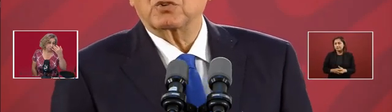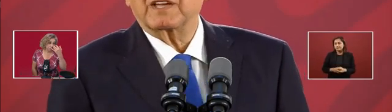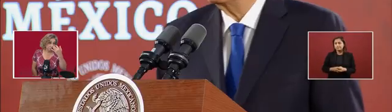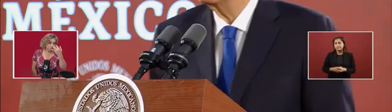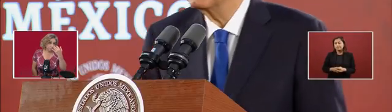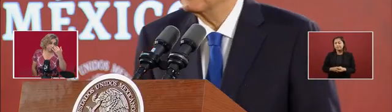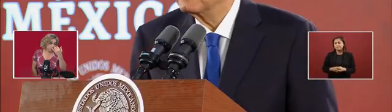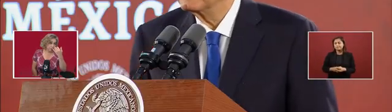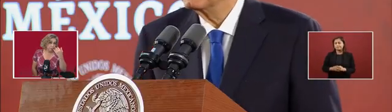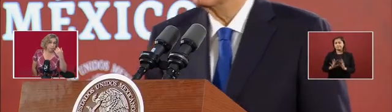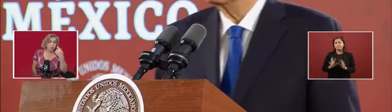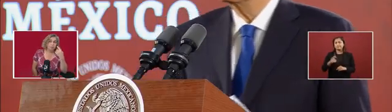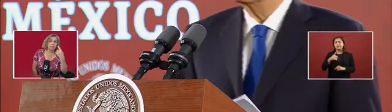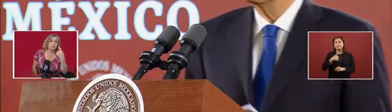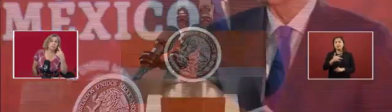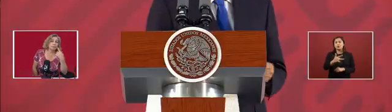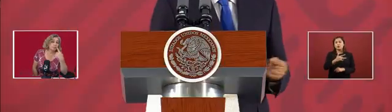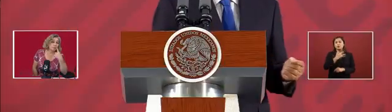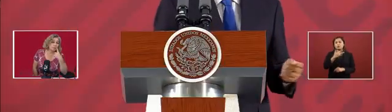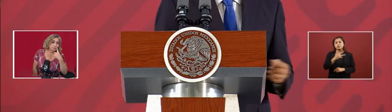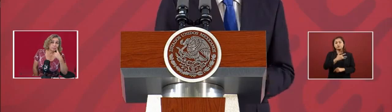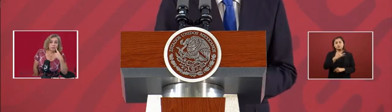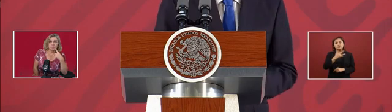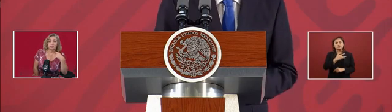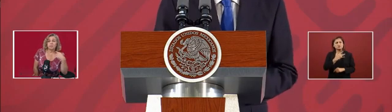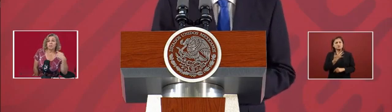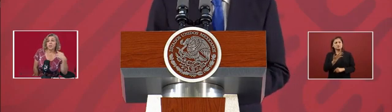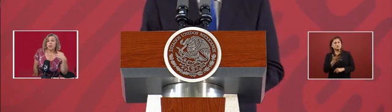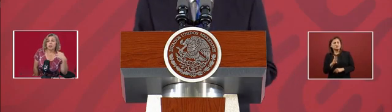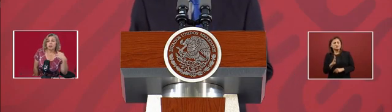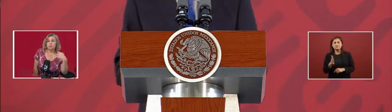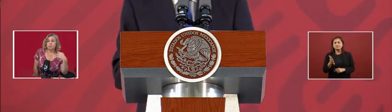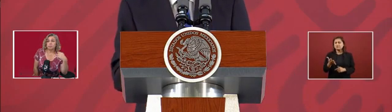There's some people that are elderly that have not gotten their pension.